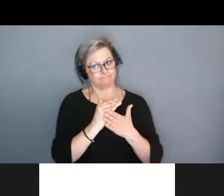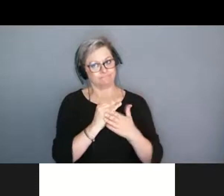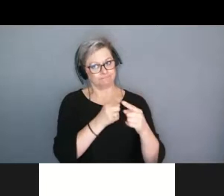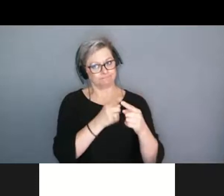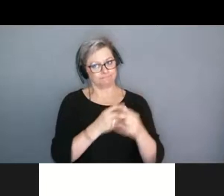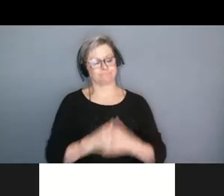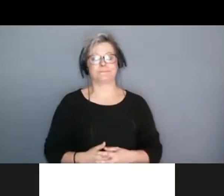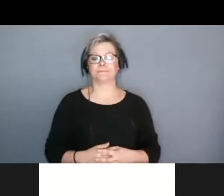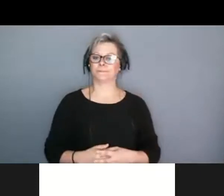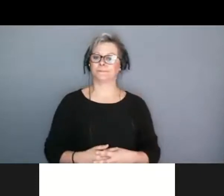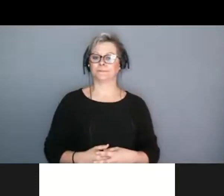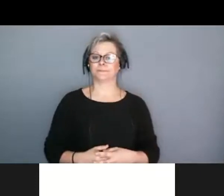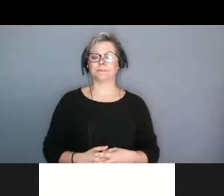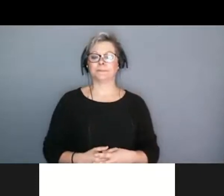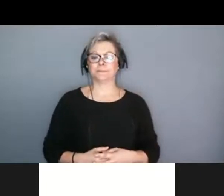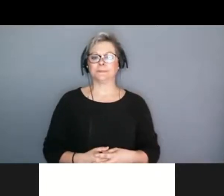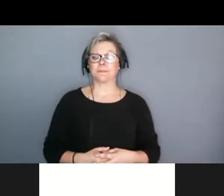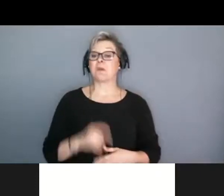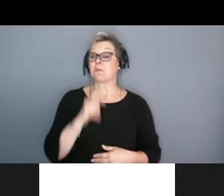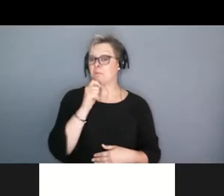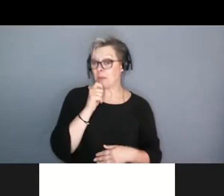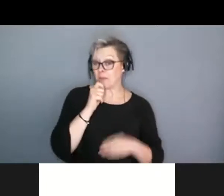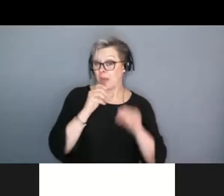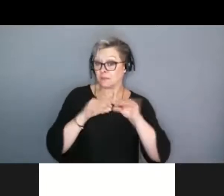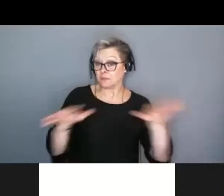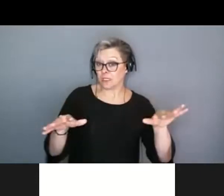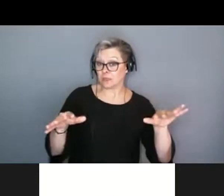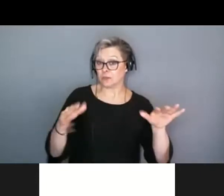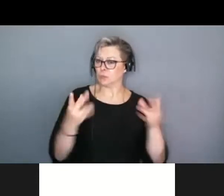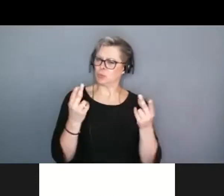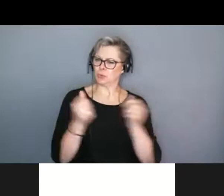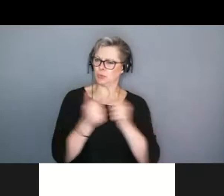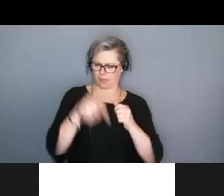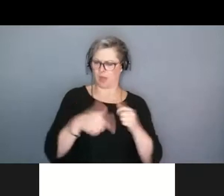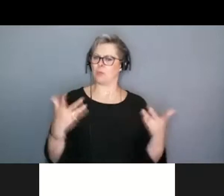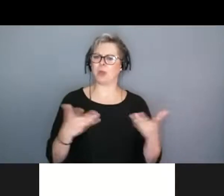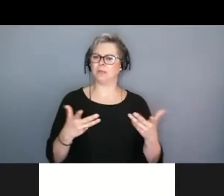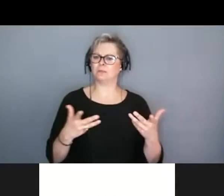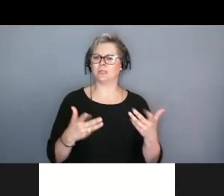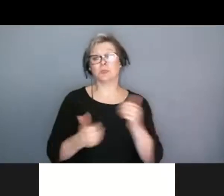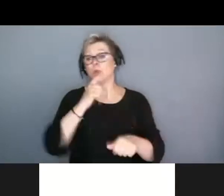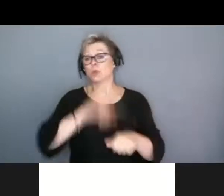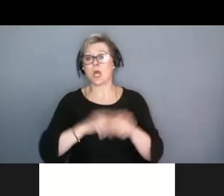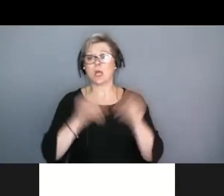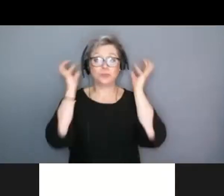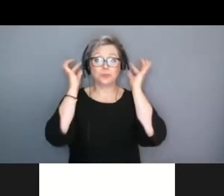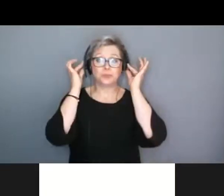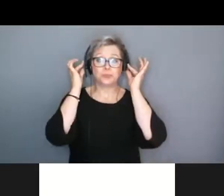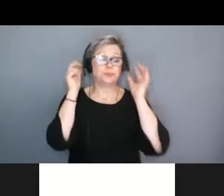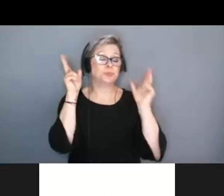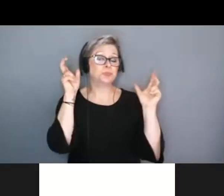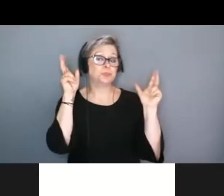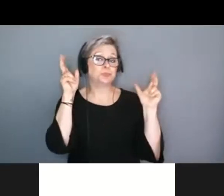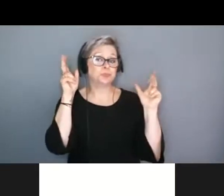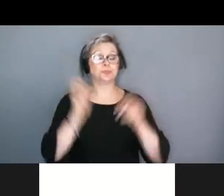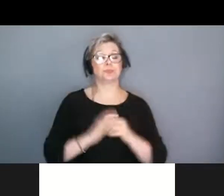of what we're doing with the podcast. So a podcast, often you would listen to it with your headphones, you would listen to it on